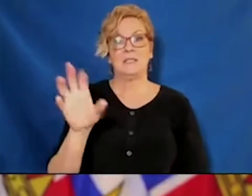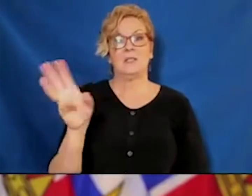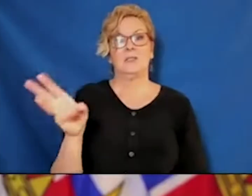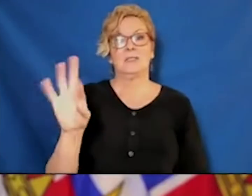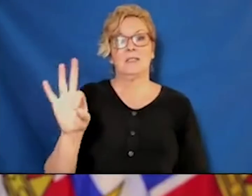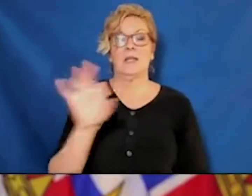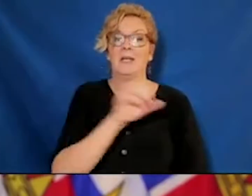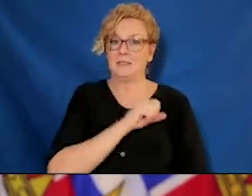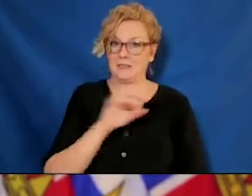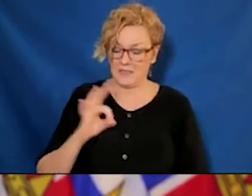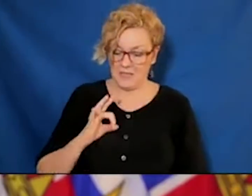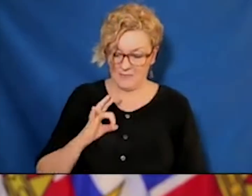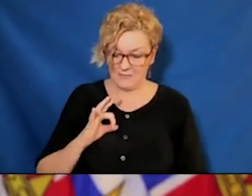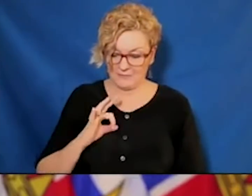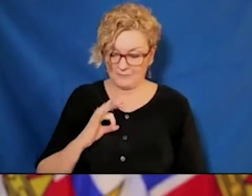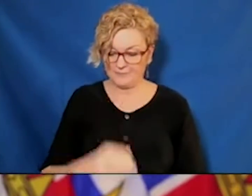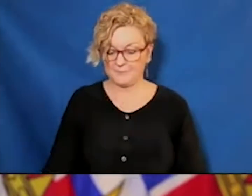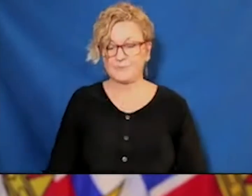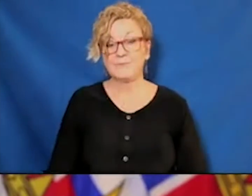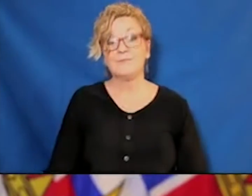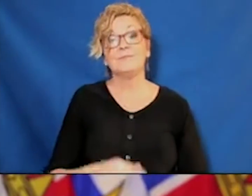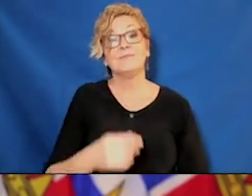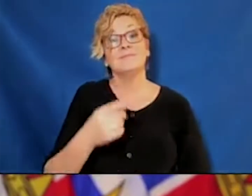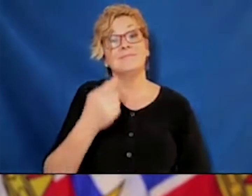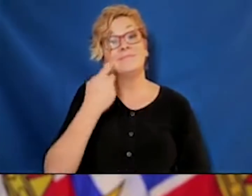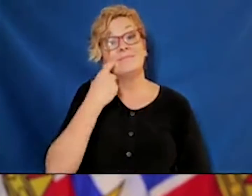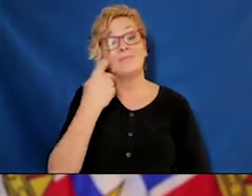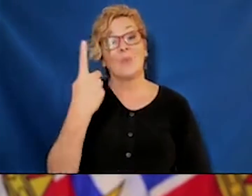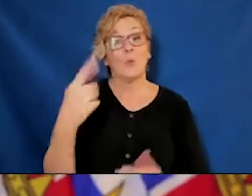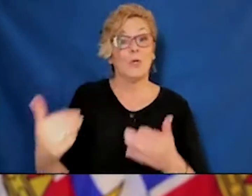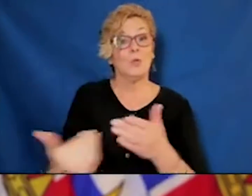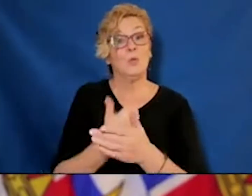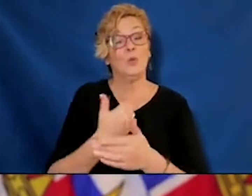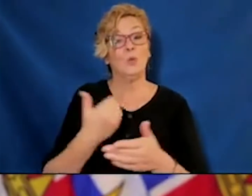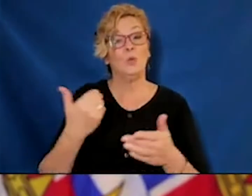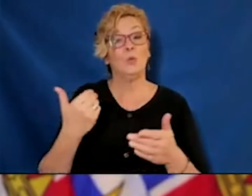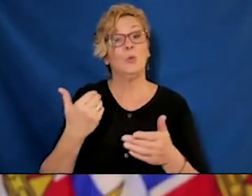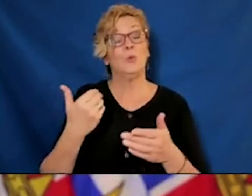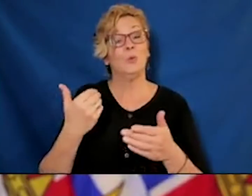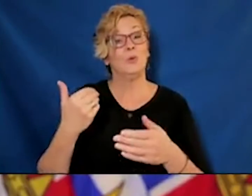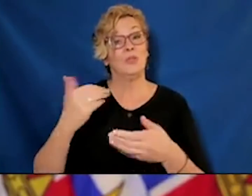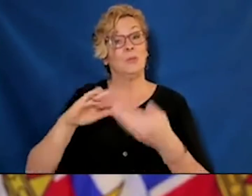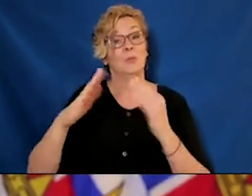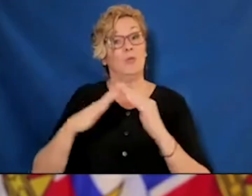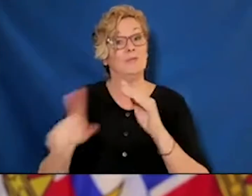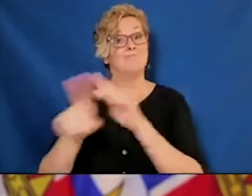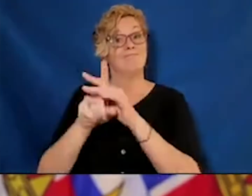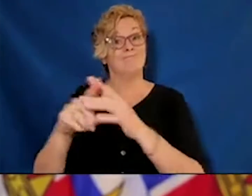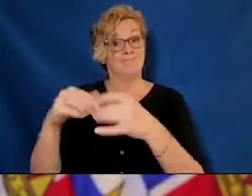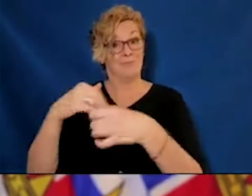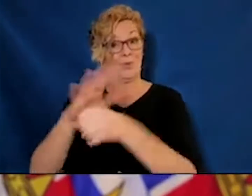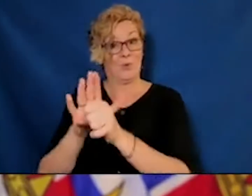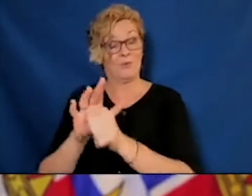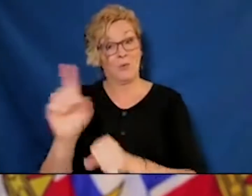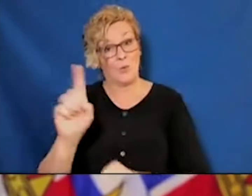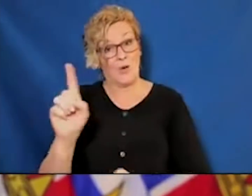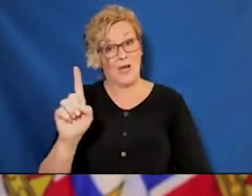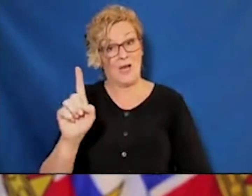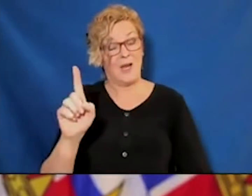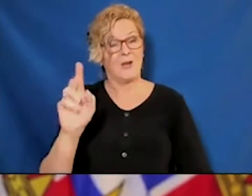the LNG Canada Diversified Transportation Site in Kitimat, that outbreak is now